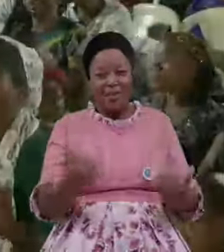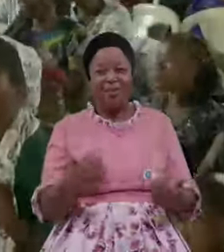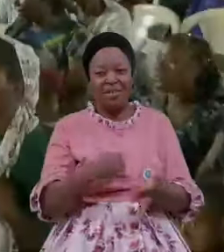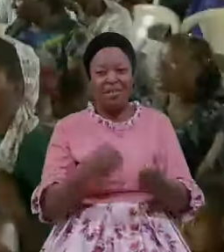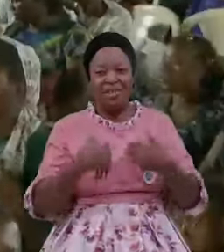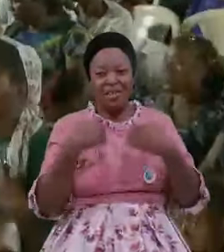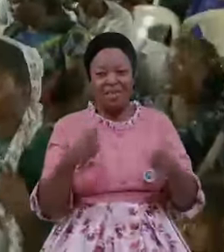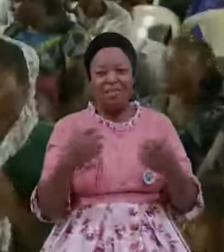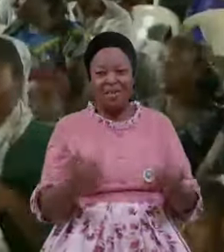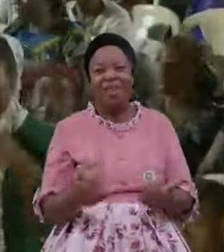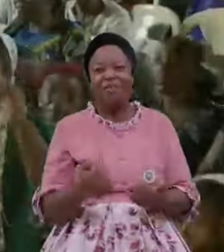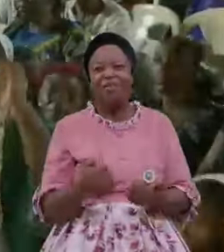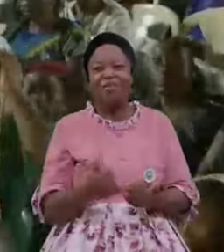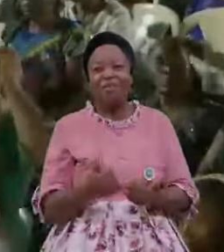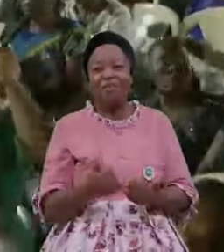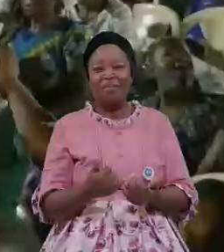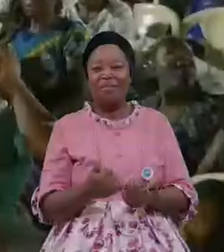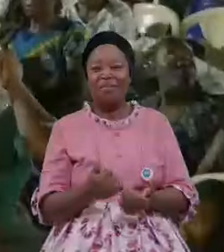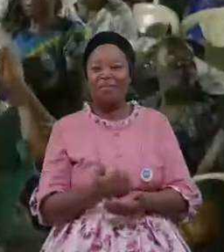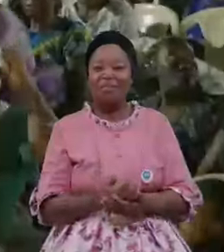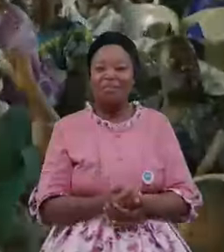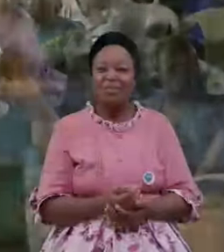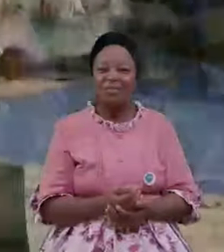up now. The pastor is here.